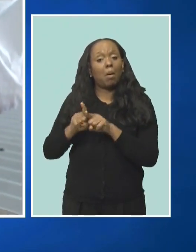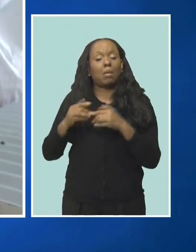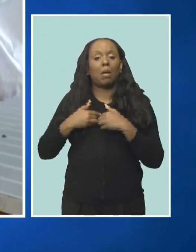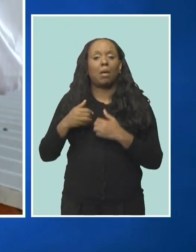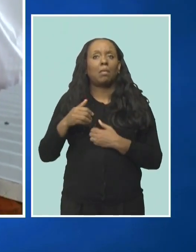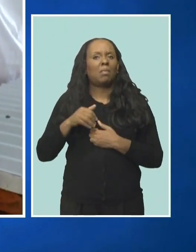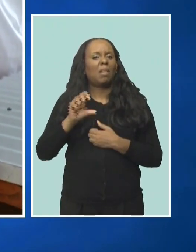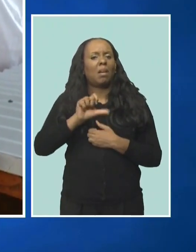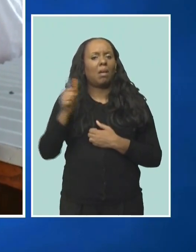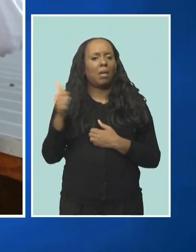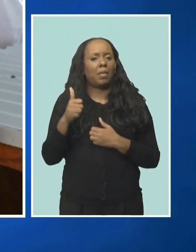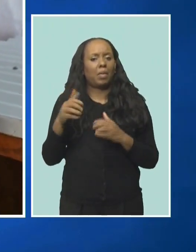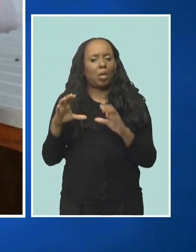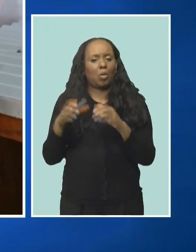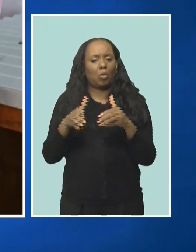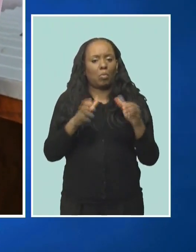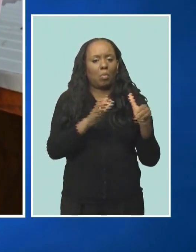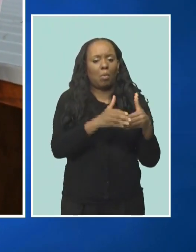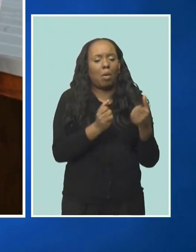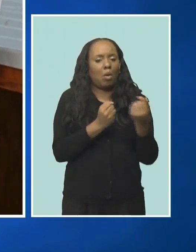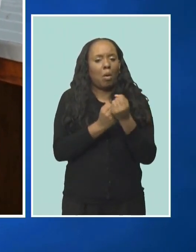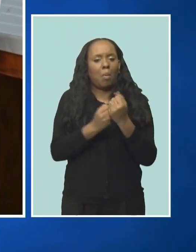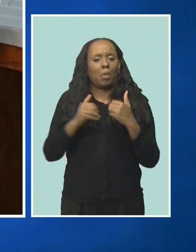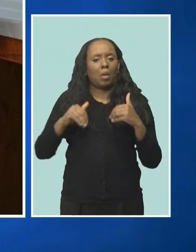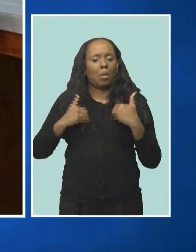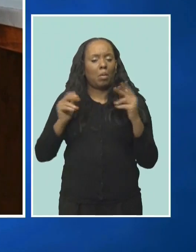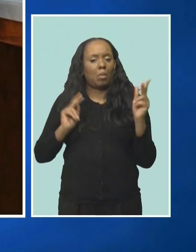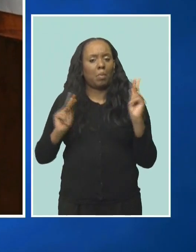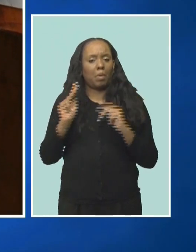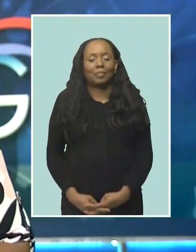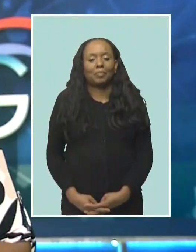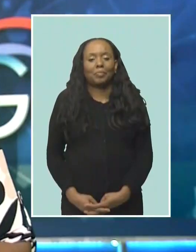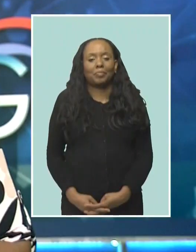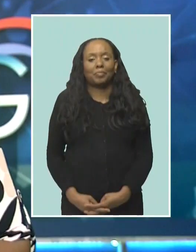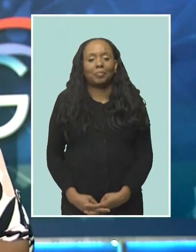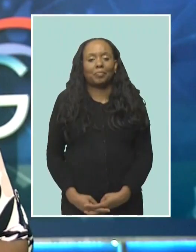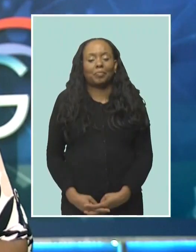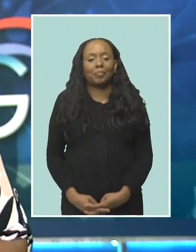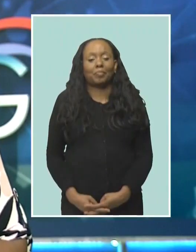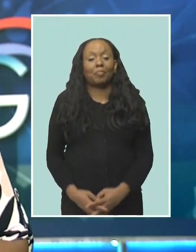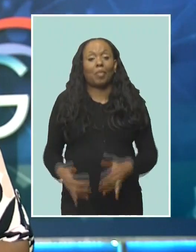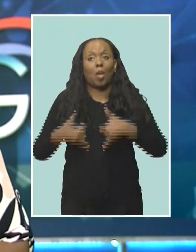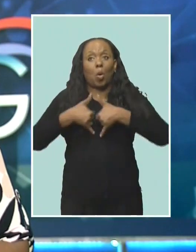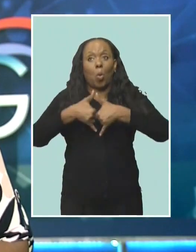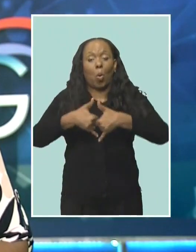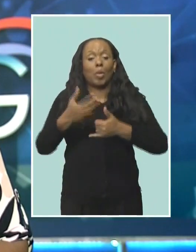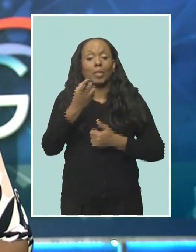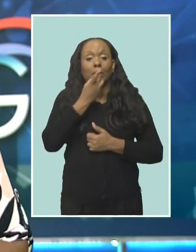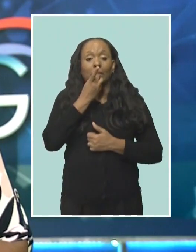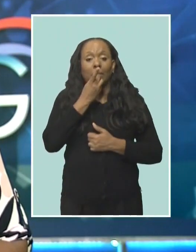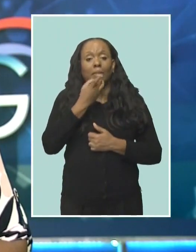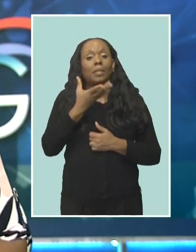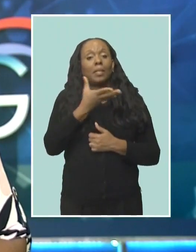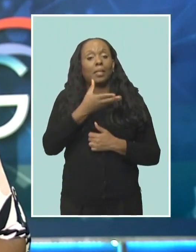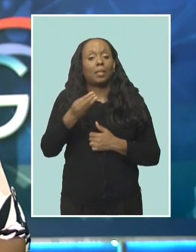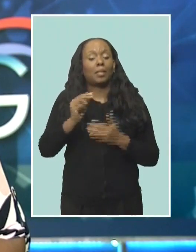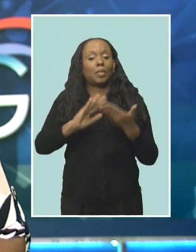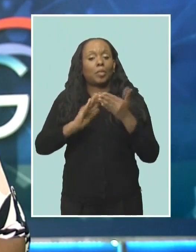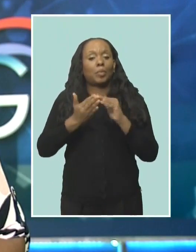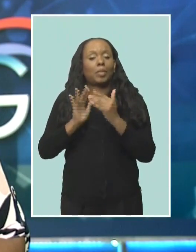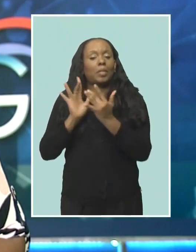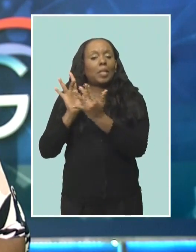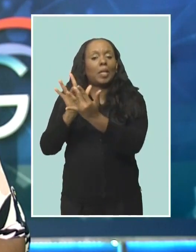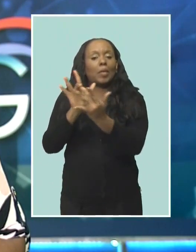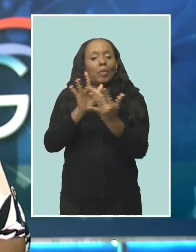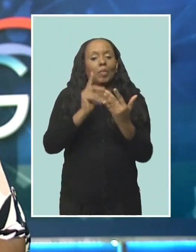with the development of young people across Barbados. Trevor Thorpe. An awards dinner and a community outreach program